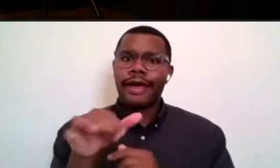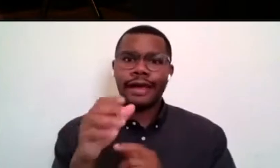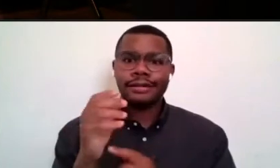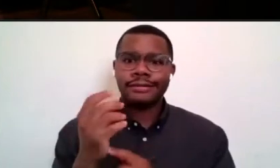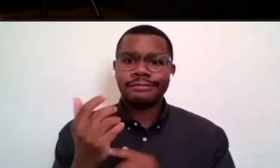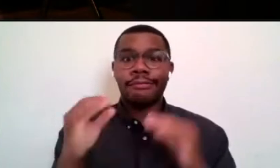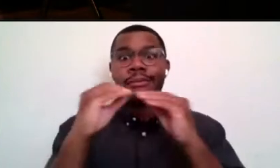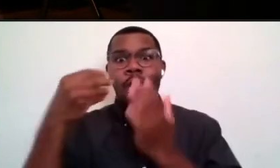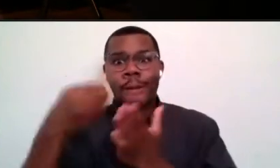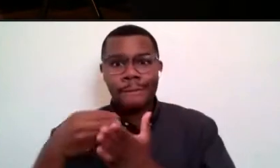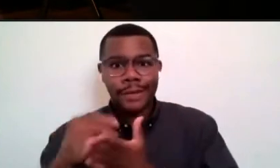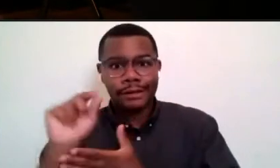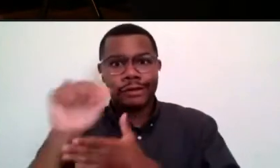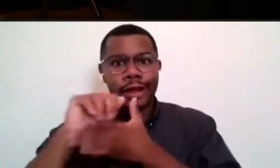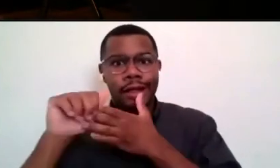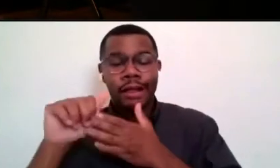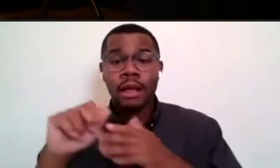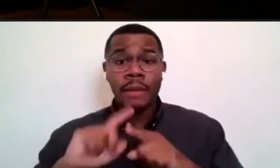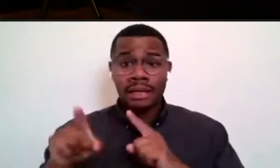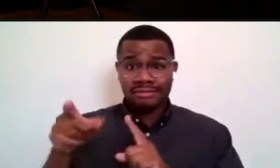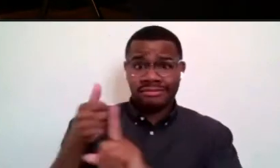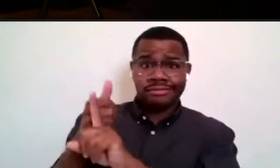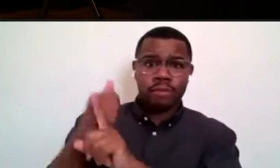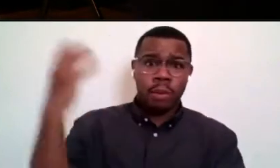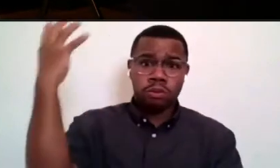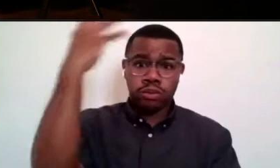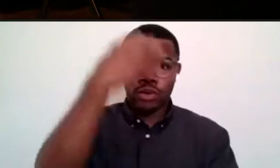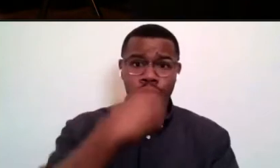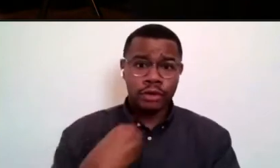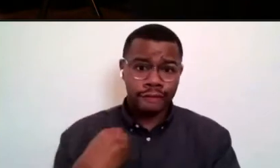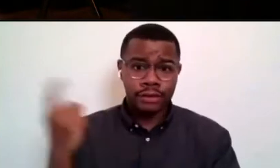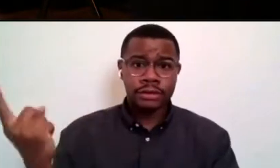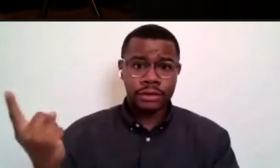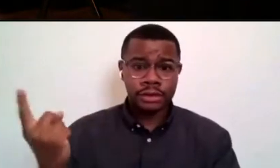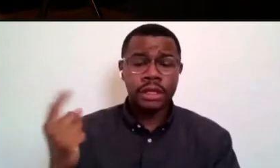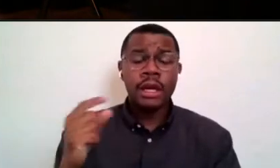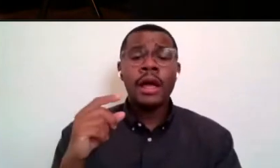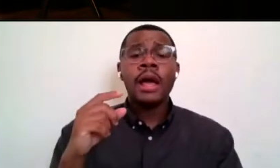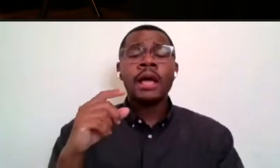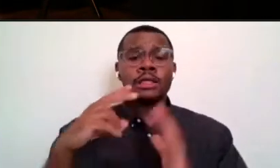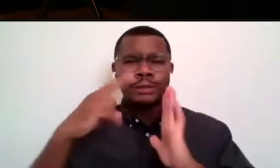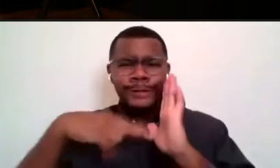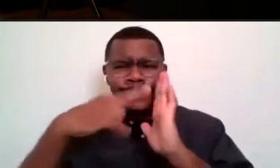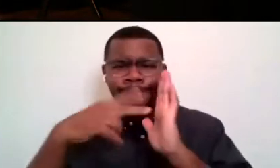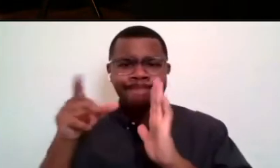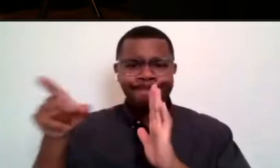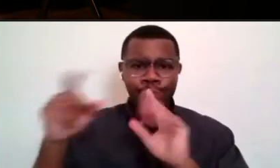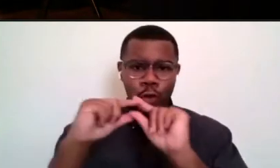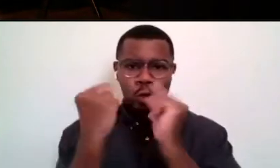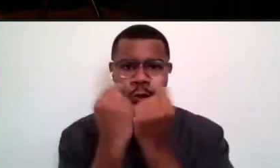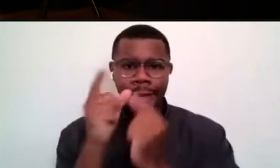He was so beautiful, and we're reading this. There, he and his group. There's him, and there's